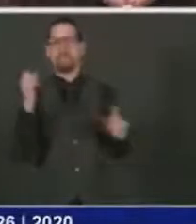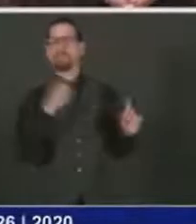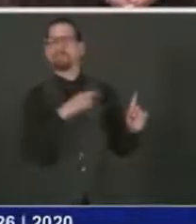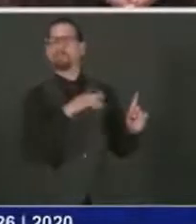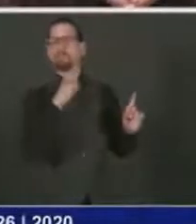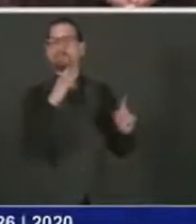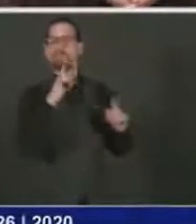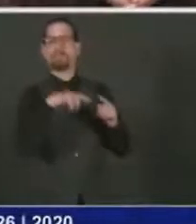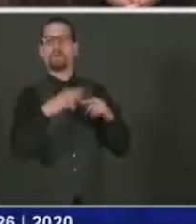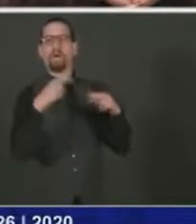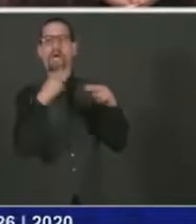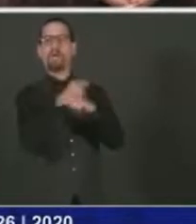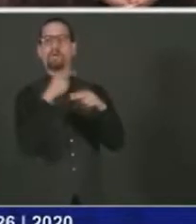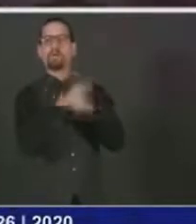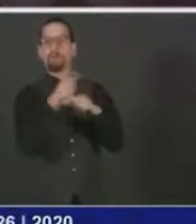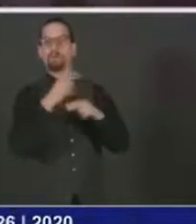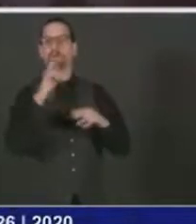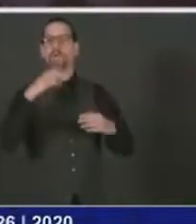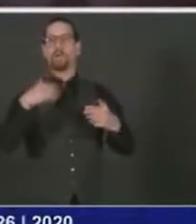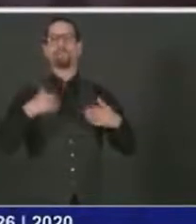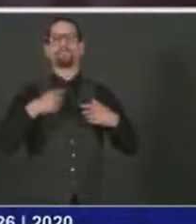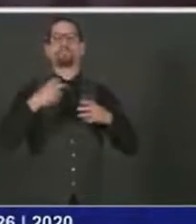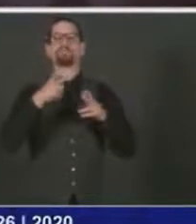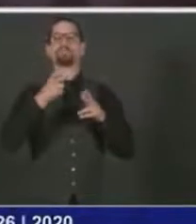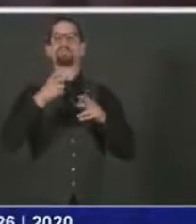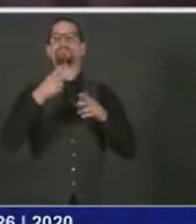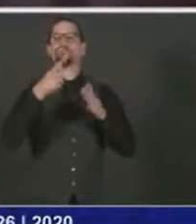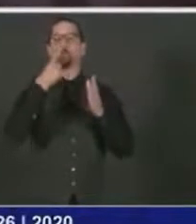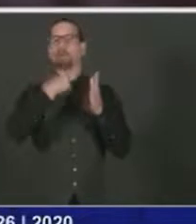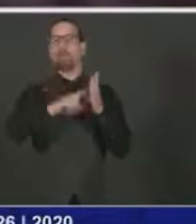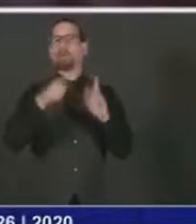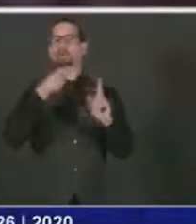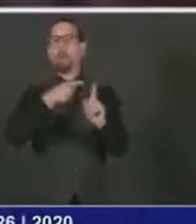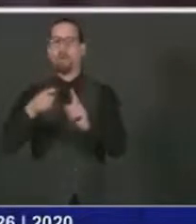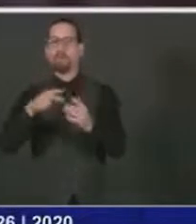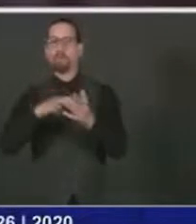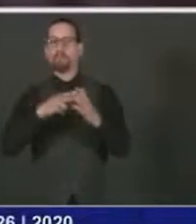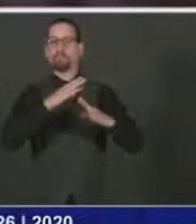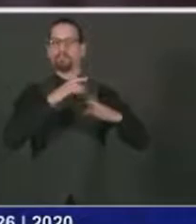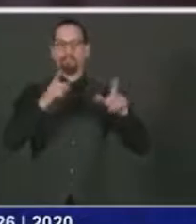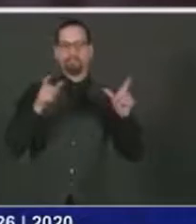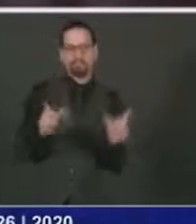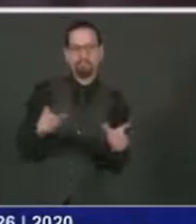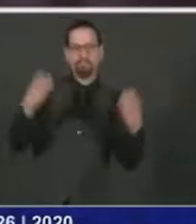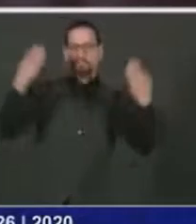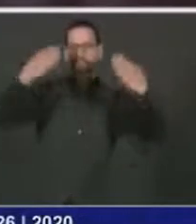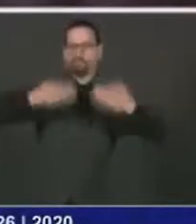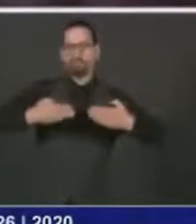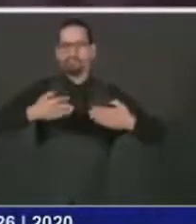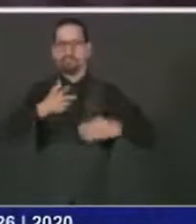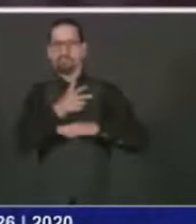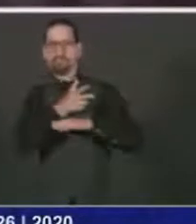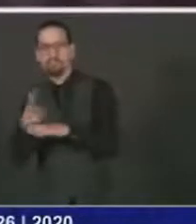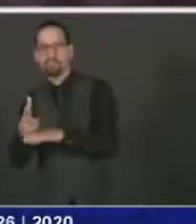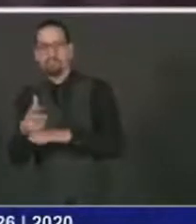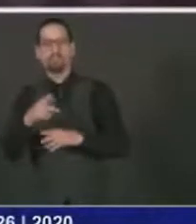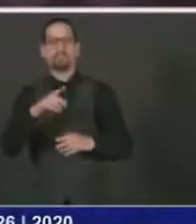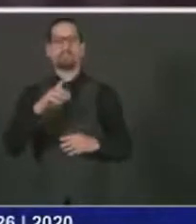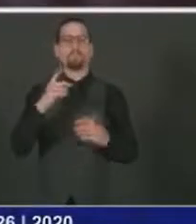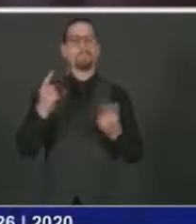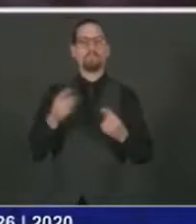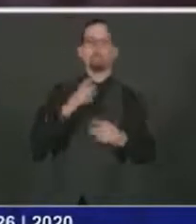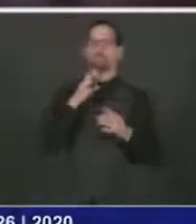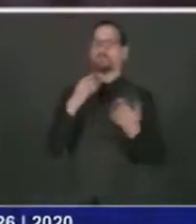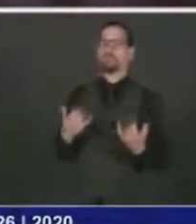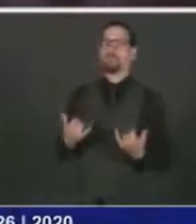highways No. to check people as they come to the state? That is not what we're considering at the moment. We